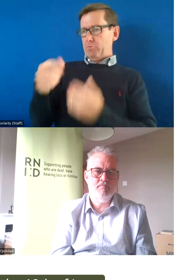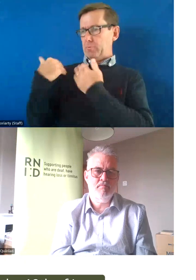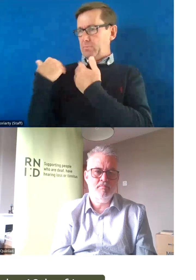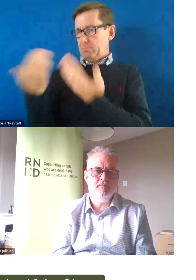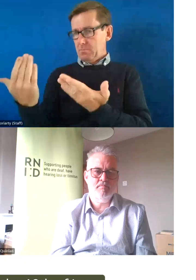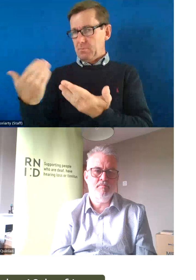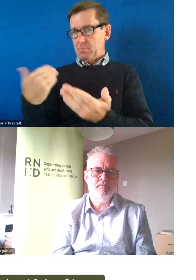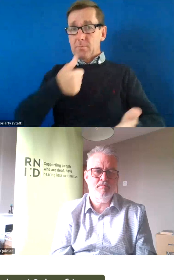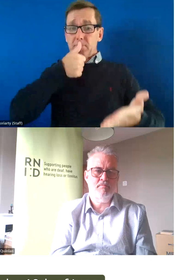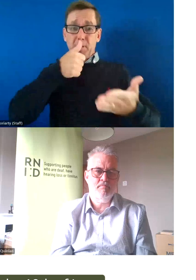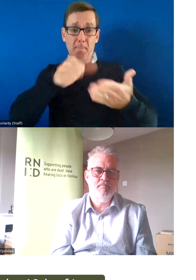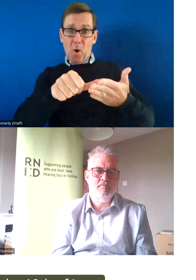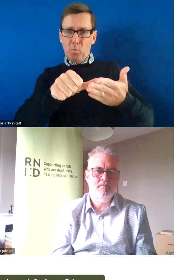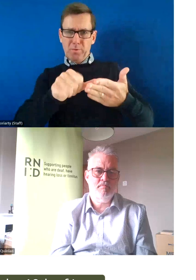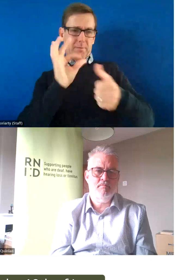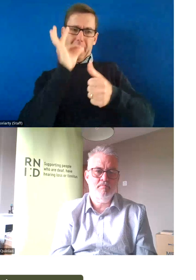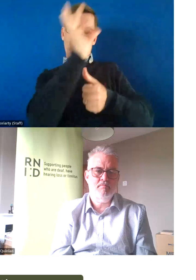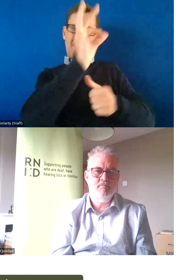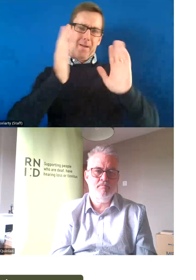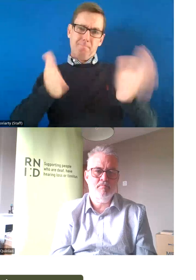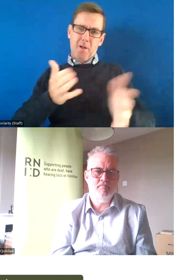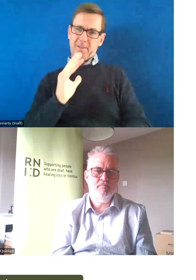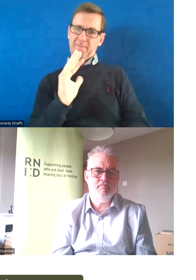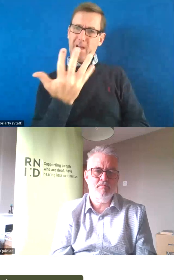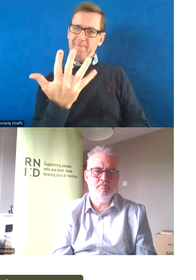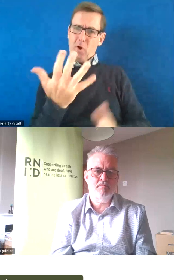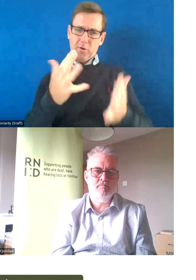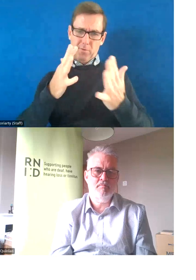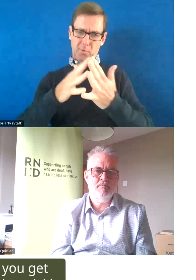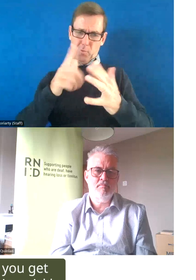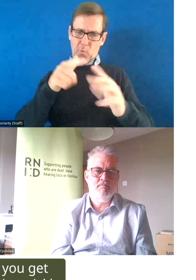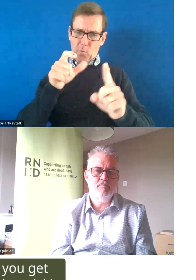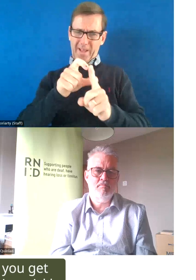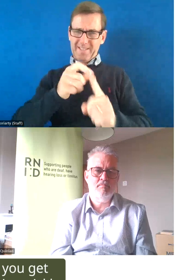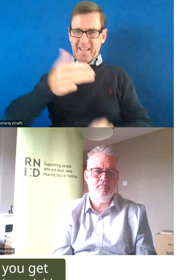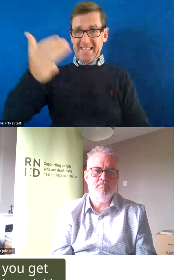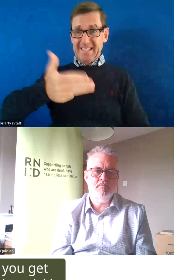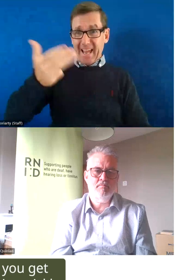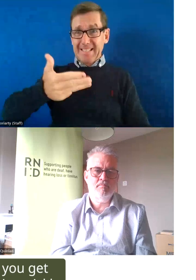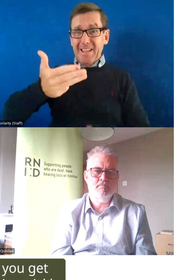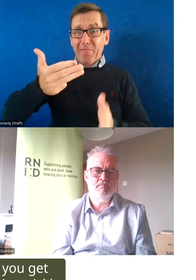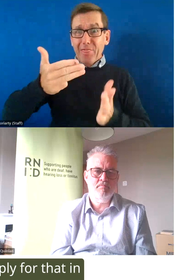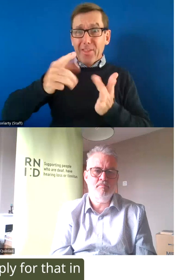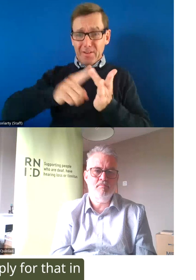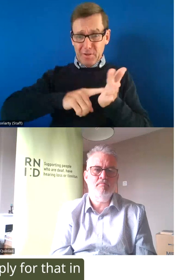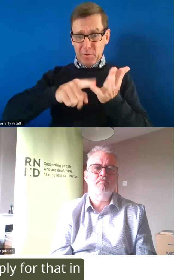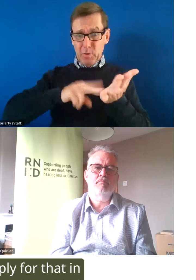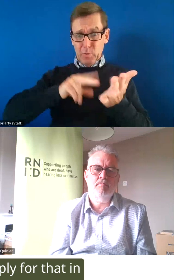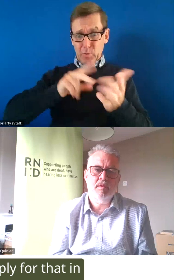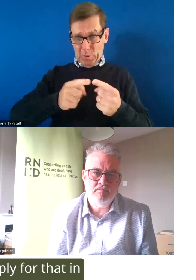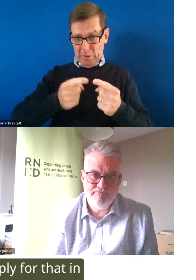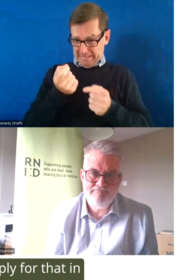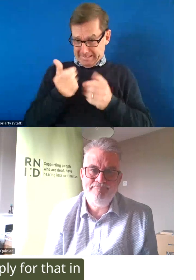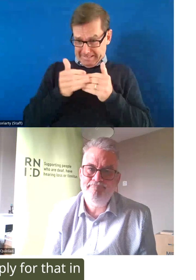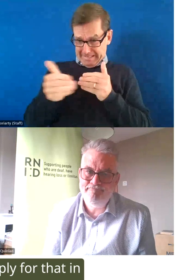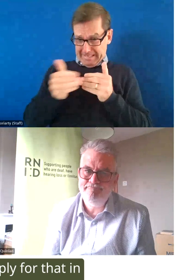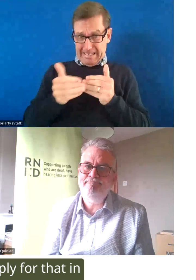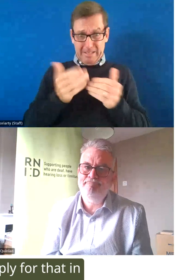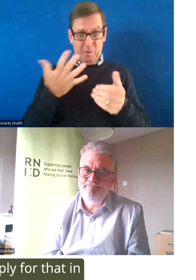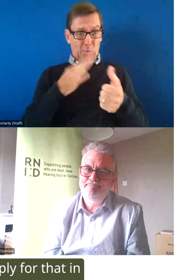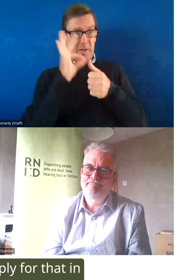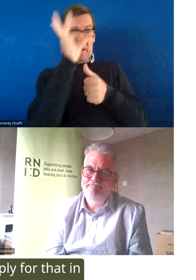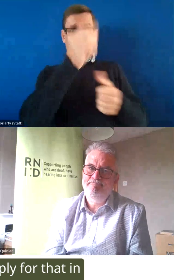5 p.m. on Wednesday, the 19th of June. So that's soon, that's very soon. So make sure you get that application in quickly. The